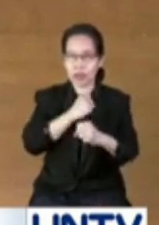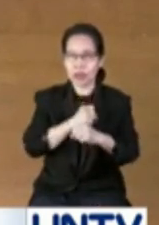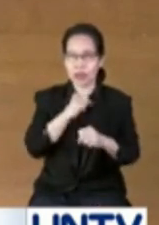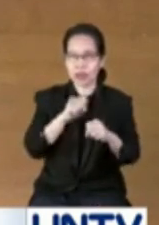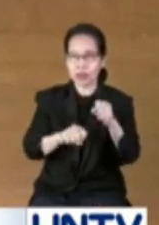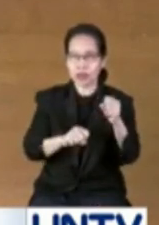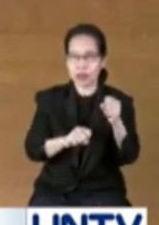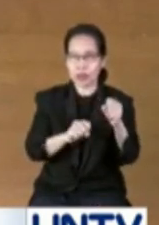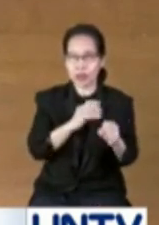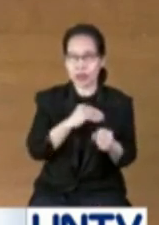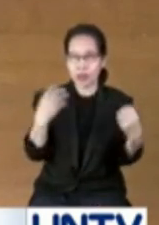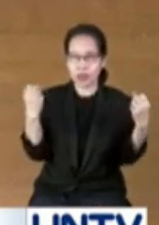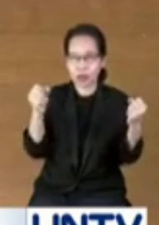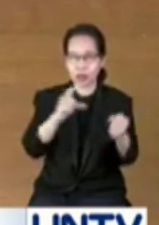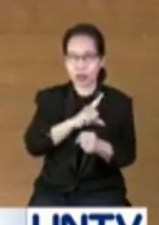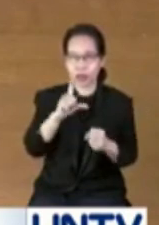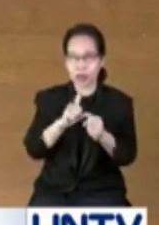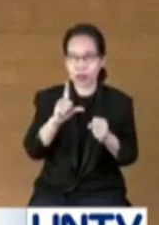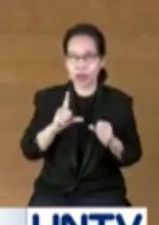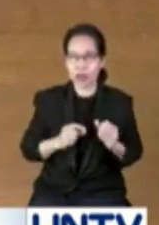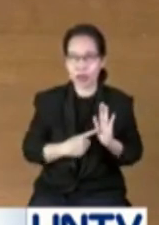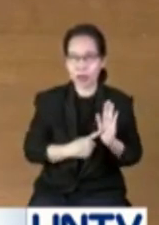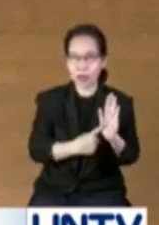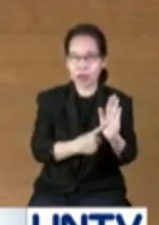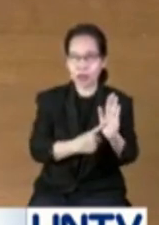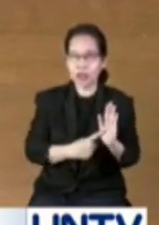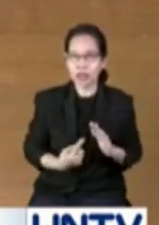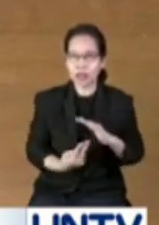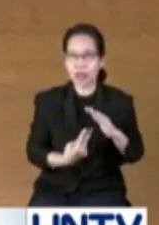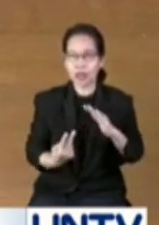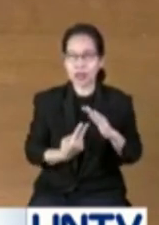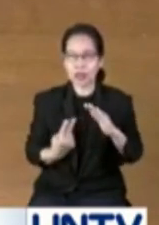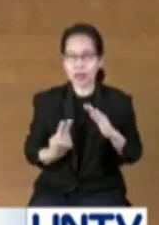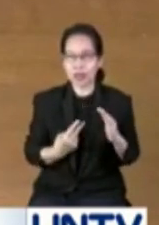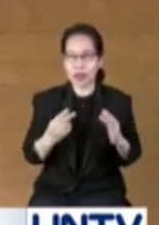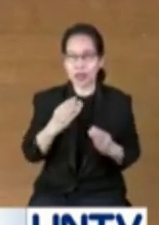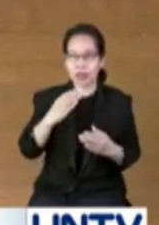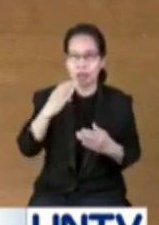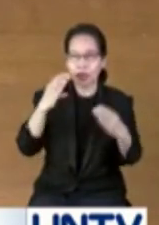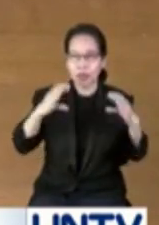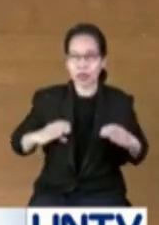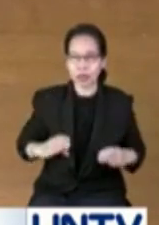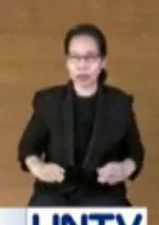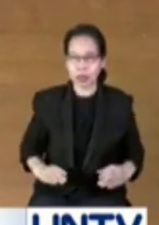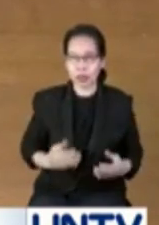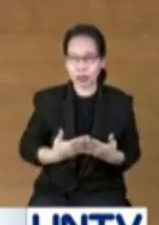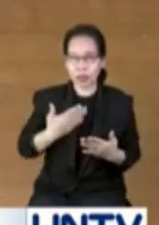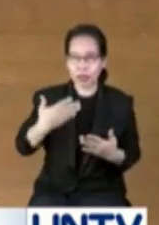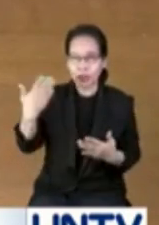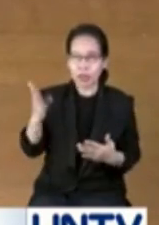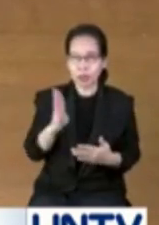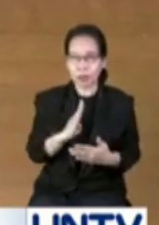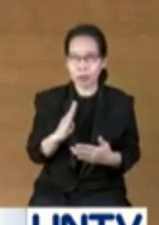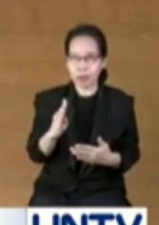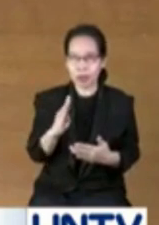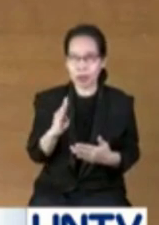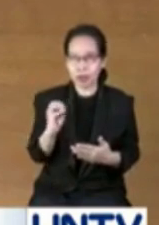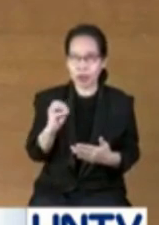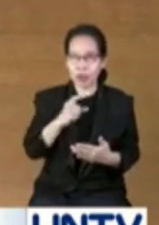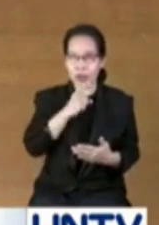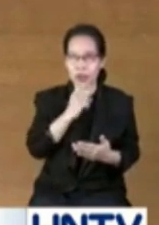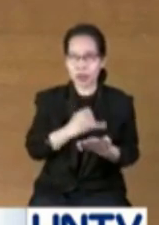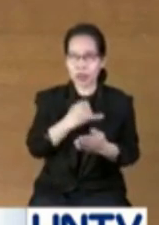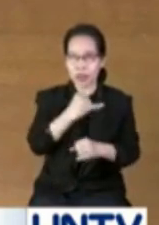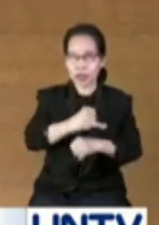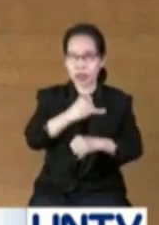local demand, underpinned by consumer spending, and draws strength from the BPO industry and, of course, the steady